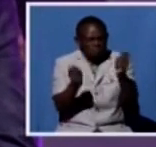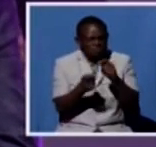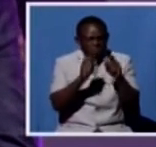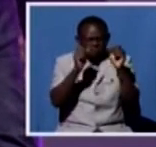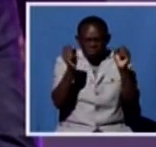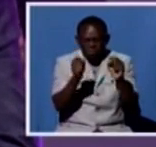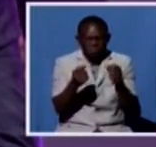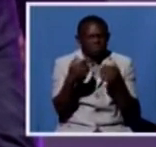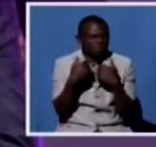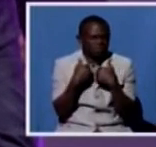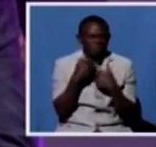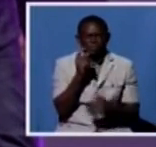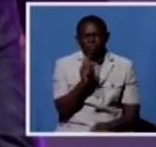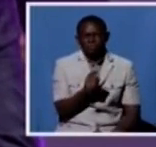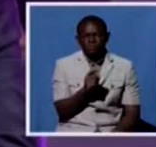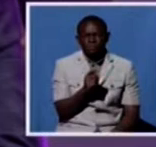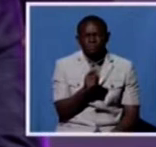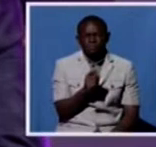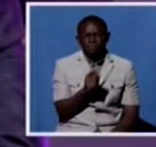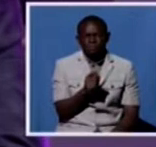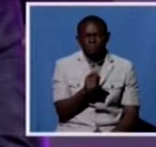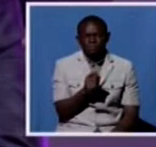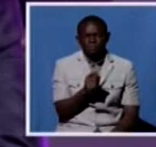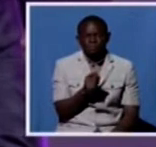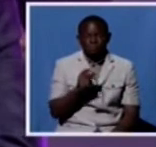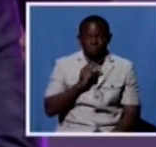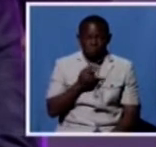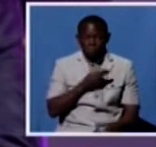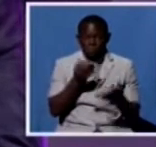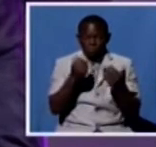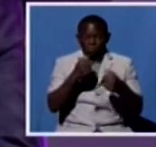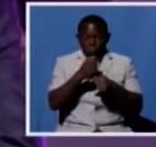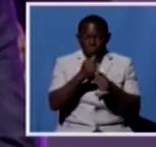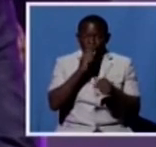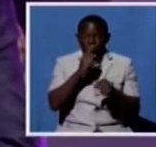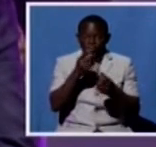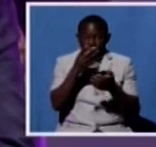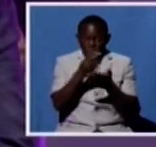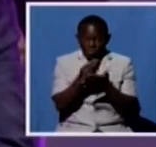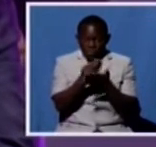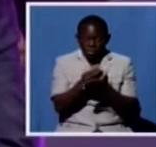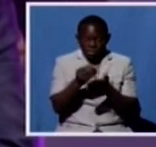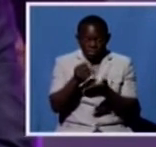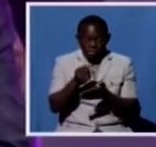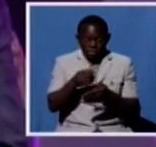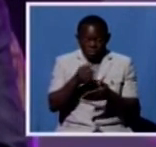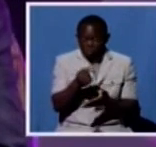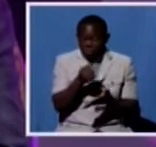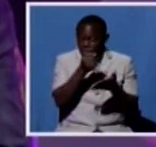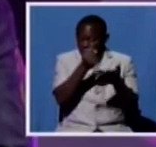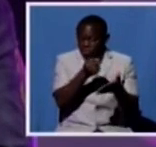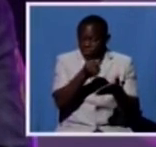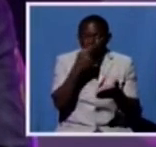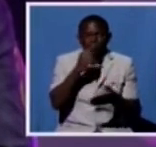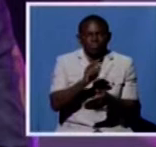issues to ensure that there is value for money, and especially that we brought on board tolling. We need to ensure